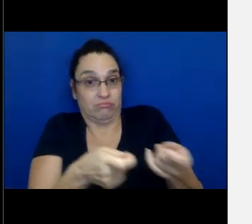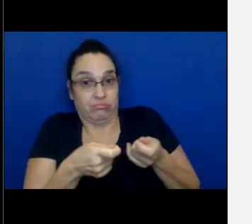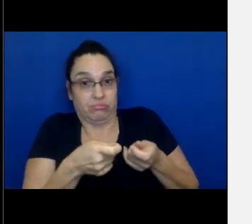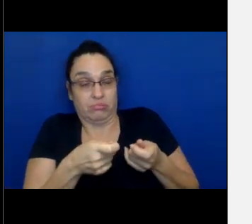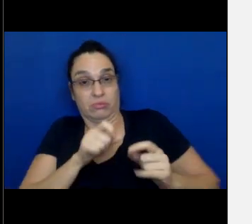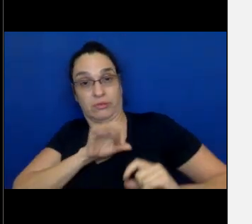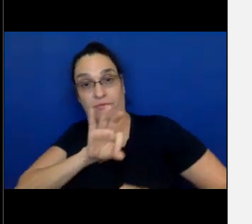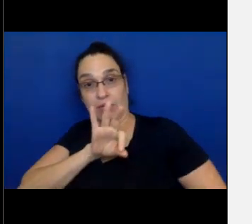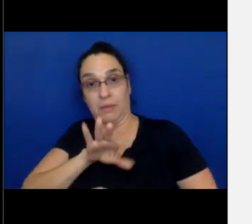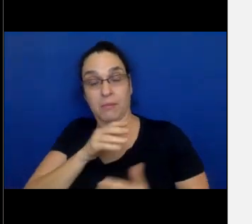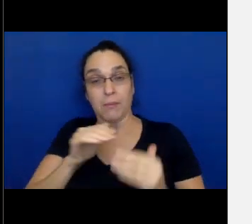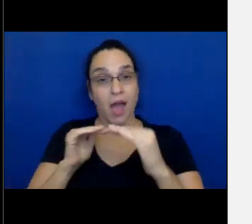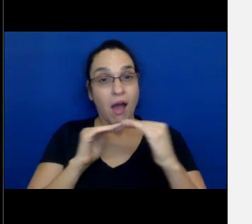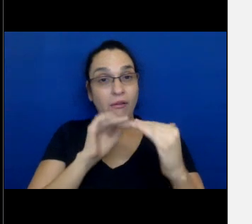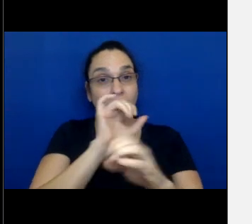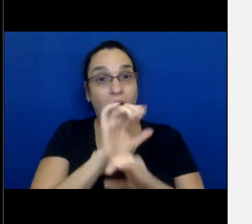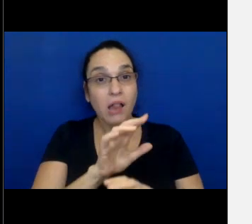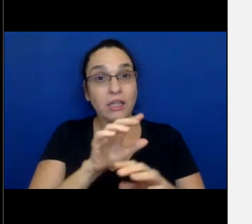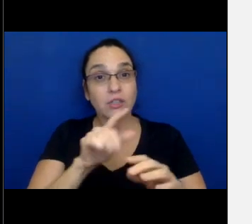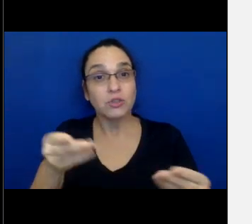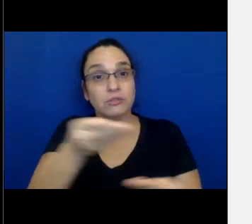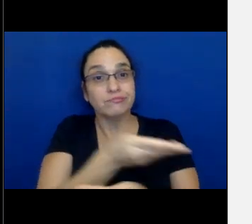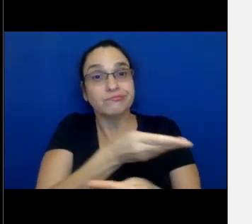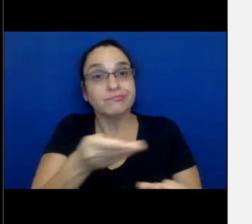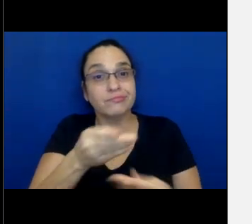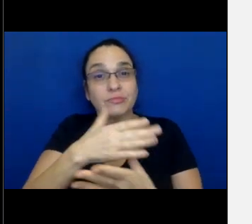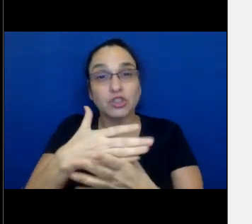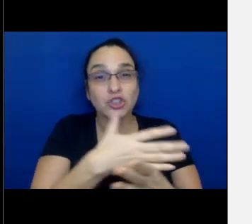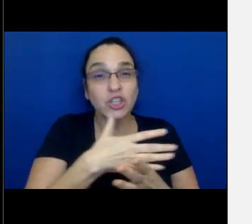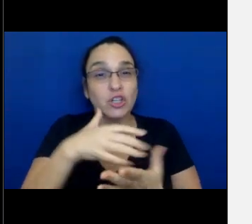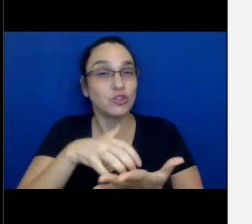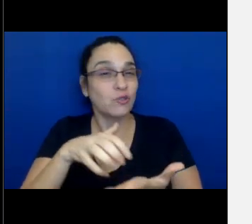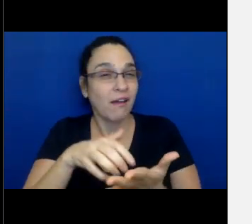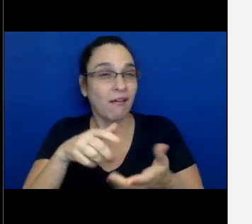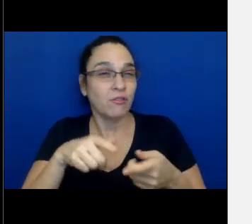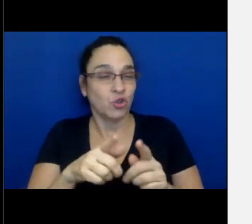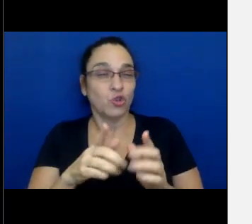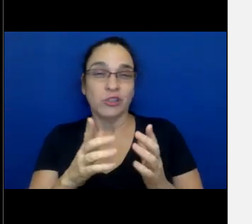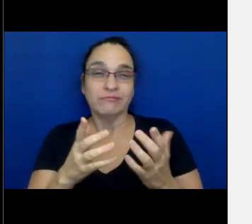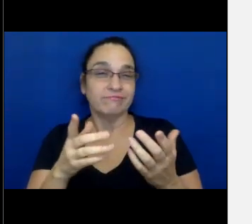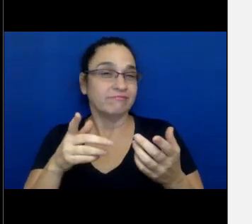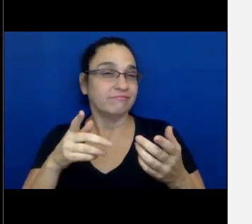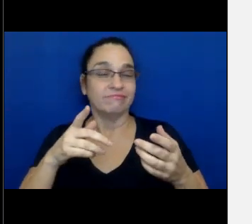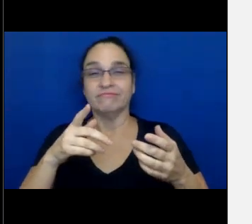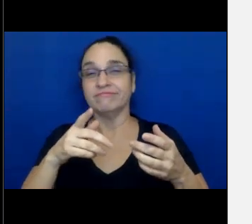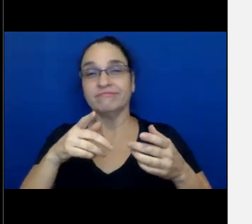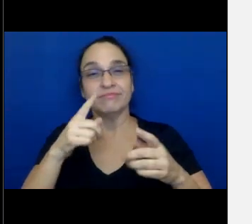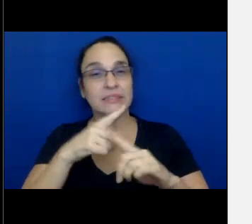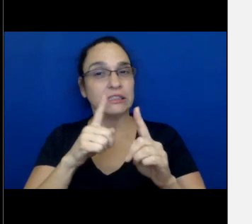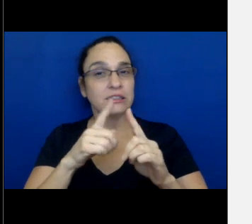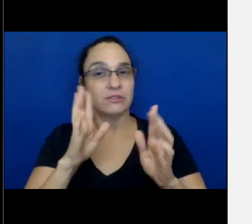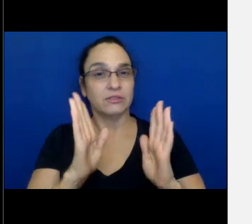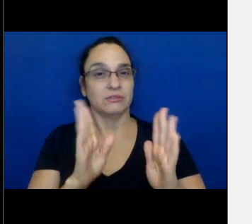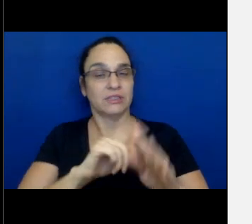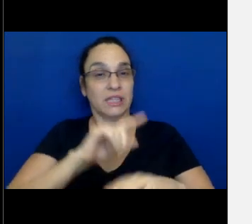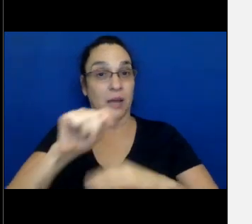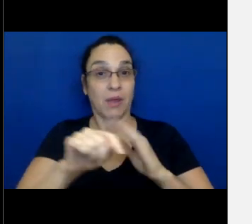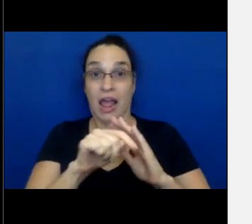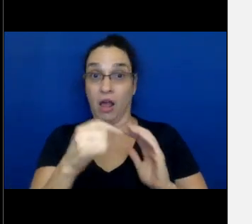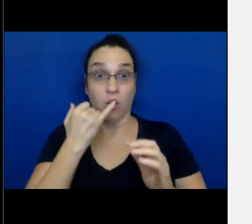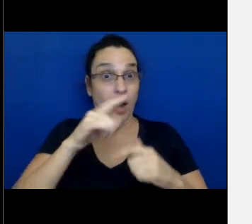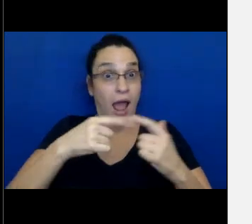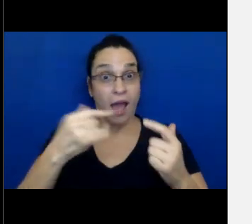can share drafts at different stages. So I have some colleagues for whom I call them when I'm doing my ideation, right? I'm like, I have